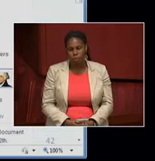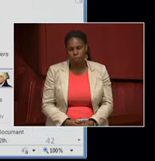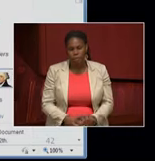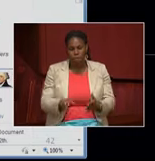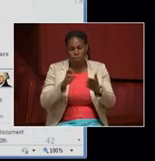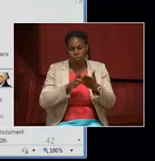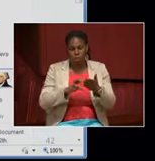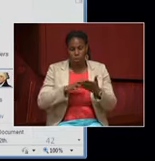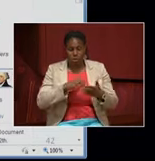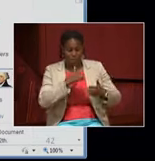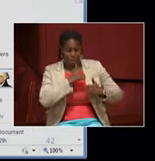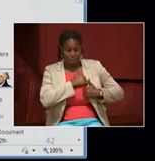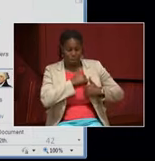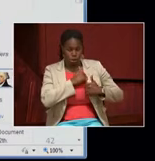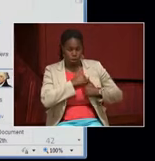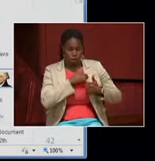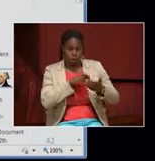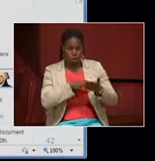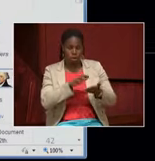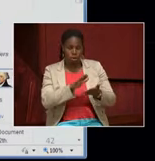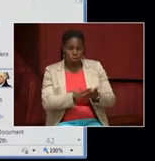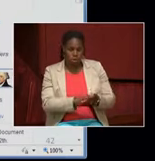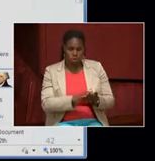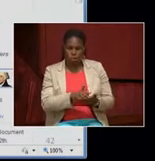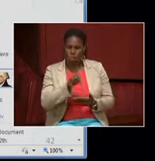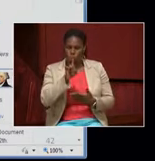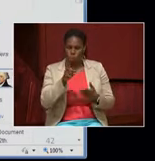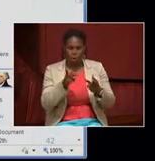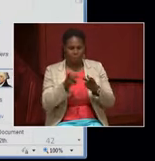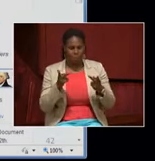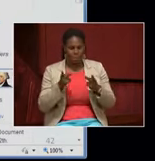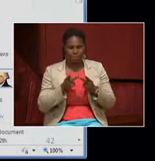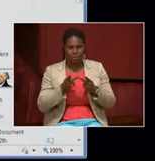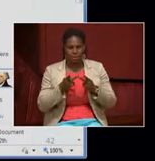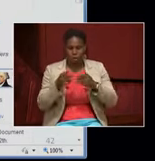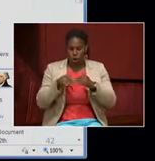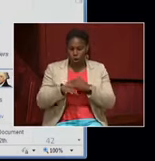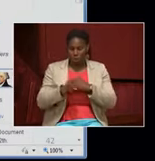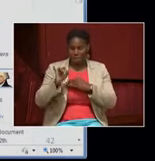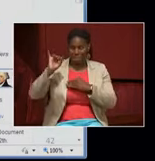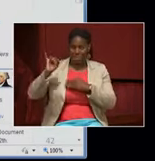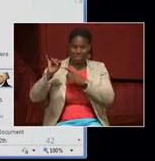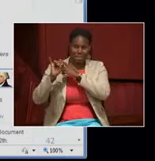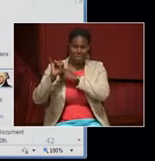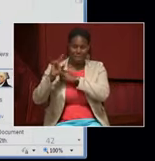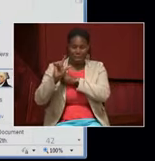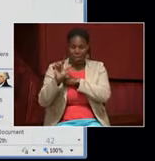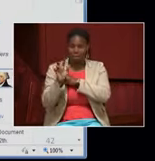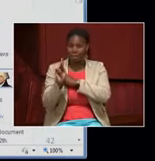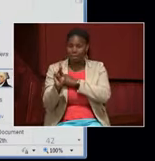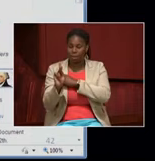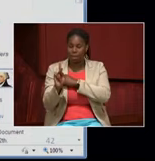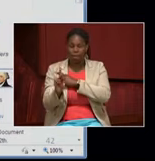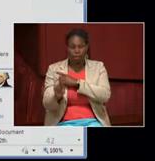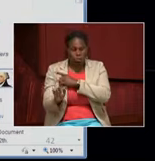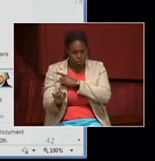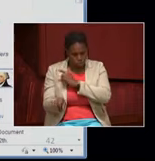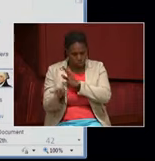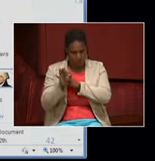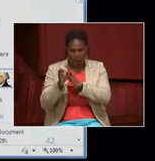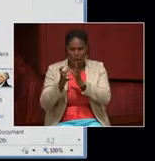Researching military records, this is one-stop shopping going into this link, and you can find out lots of